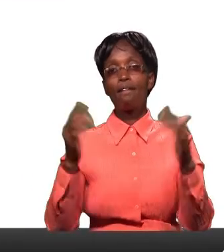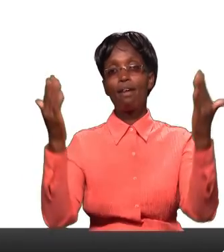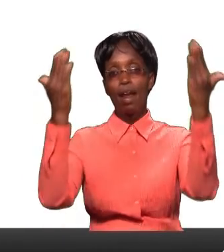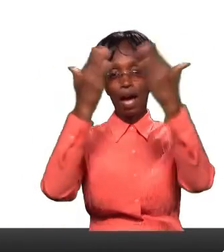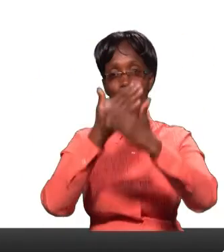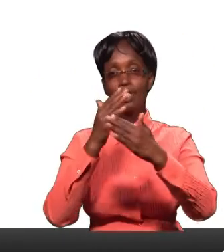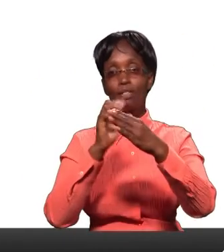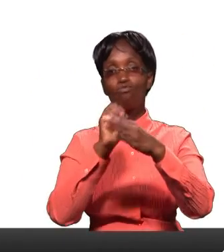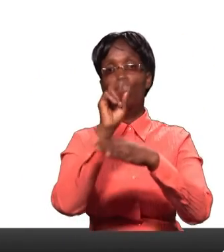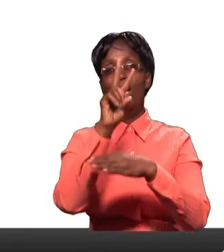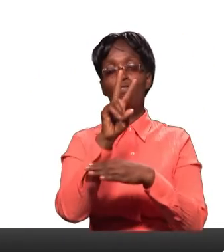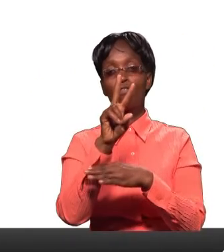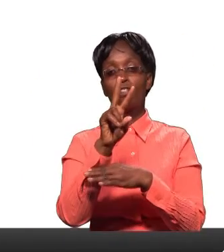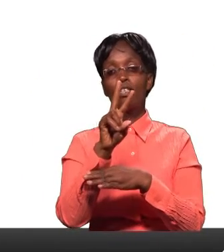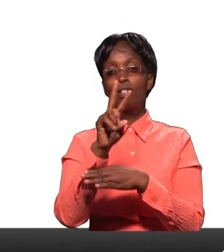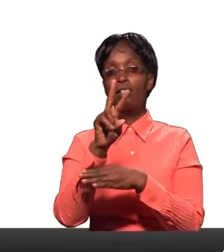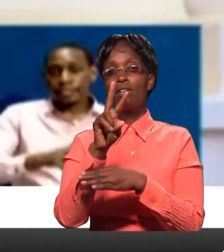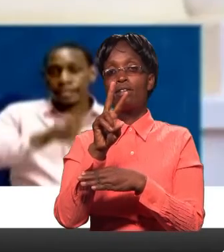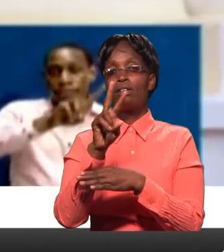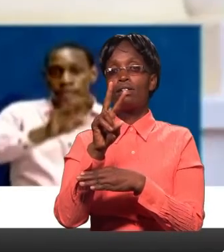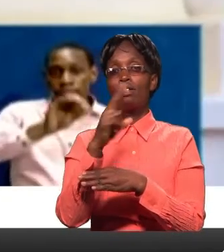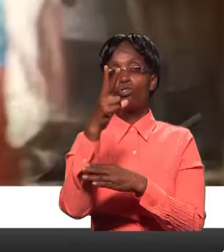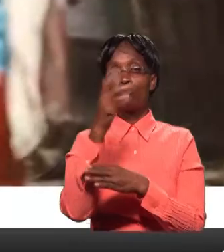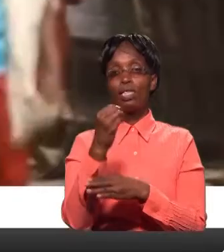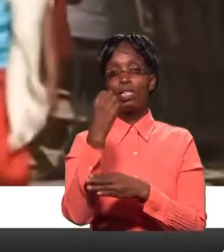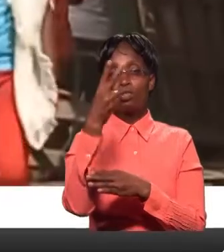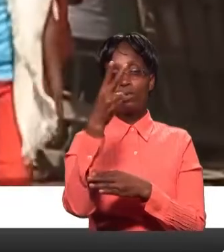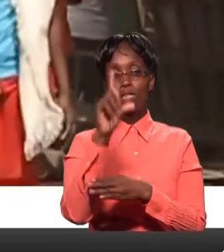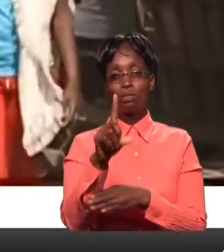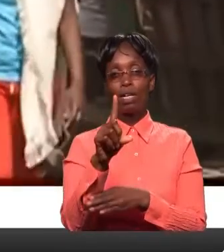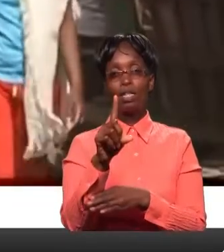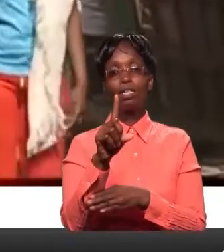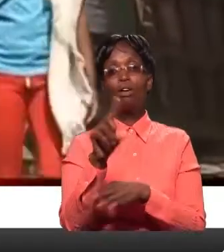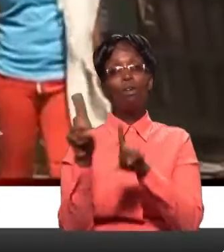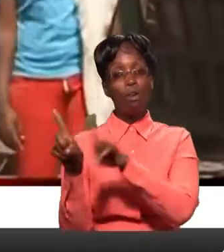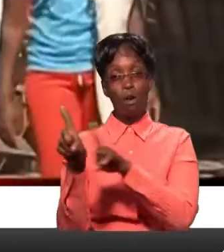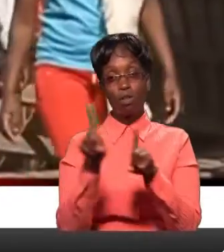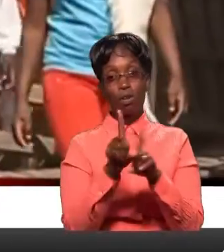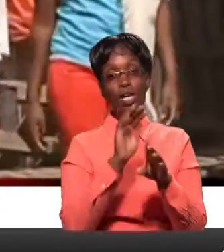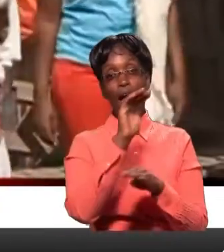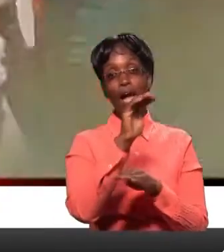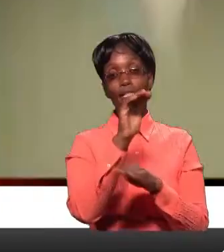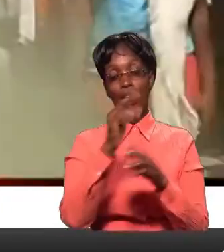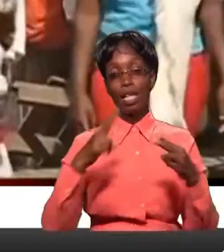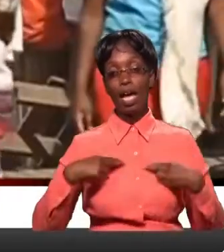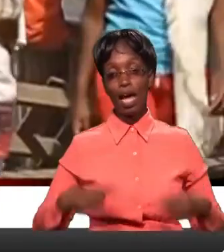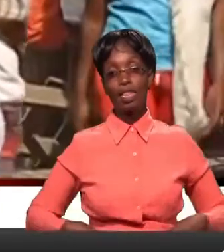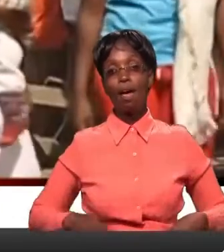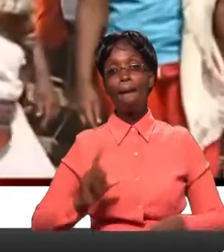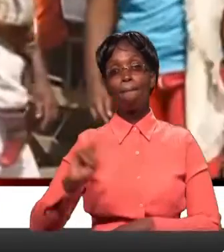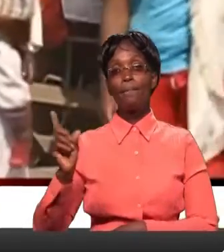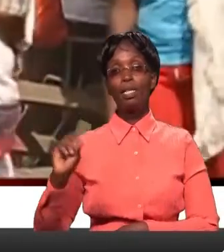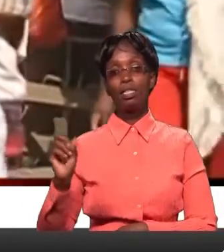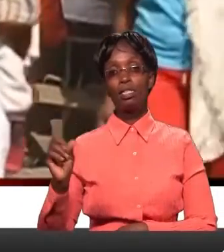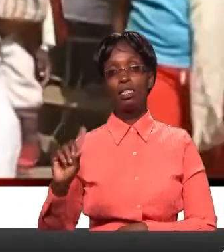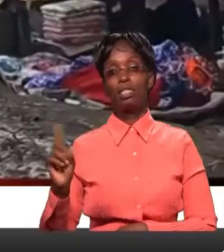this 12th of March 2021. Rais pia ameagiza Wizara ya Afya kwa ushirikiano na ile ya